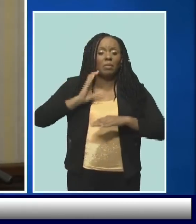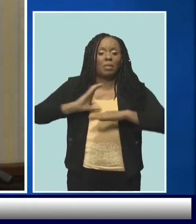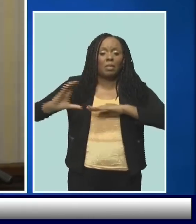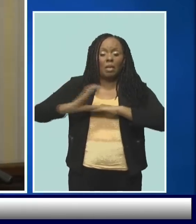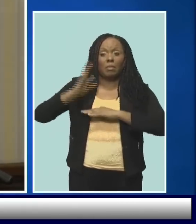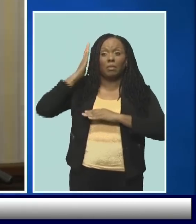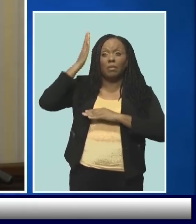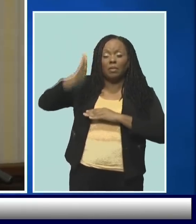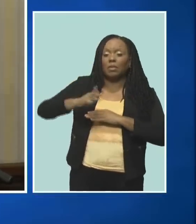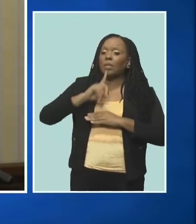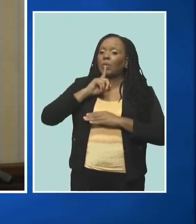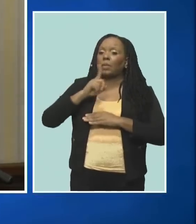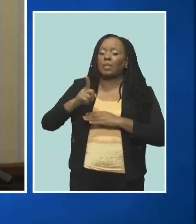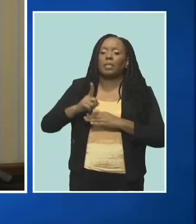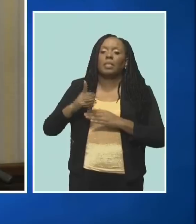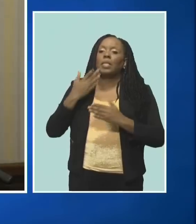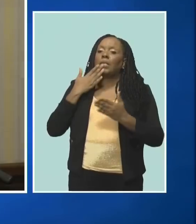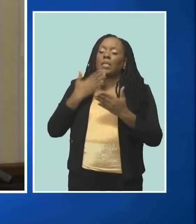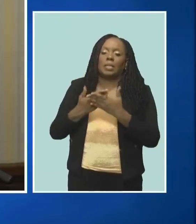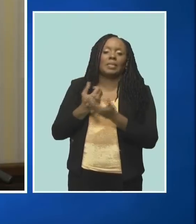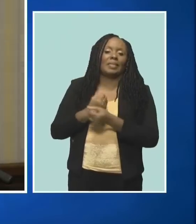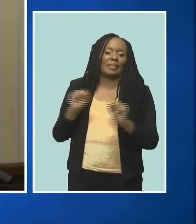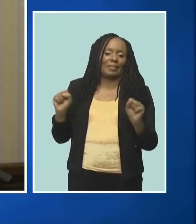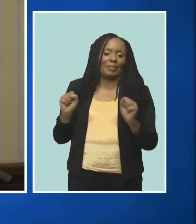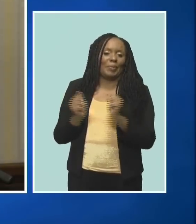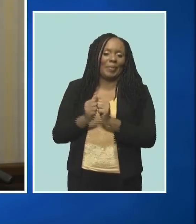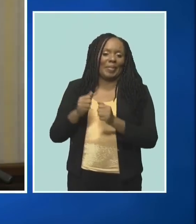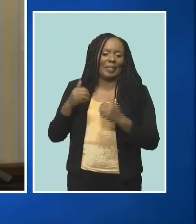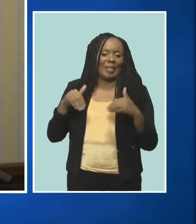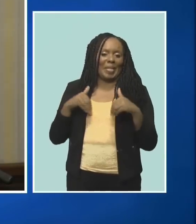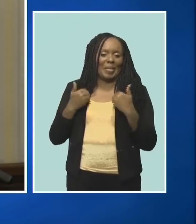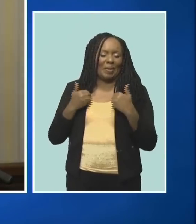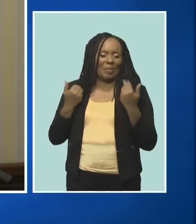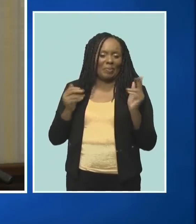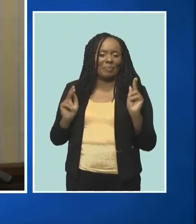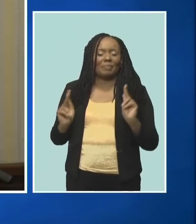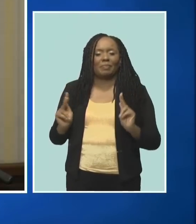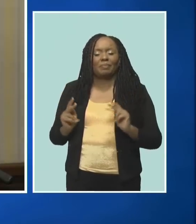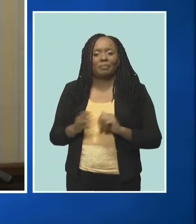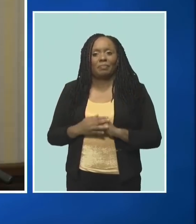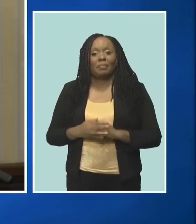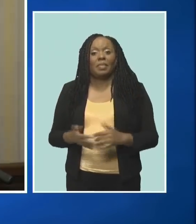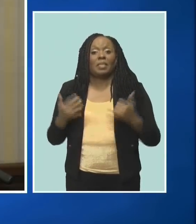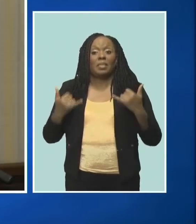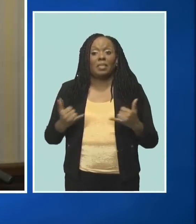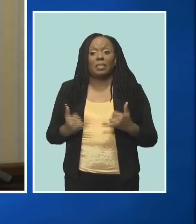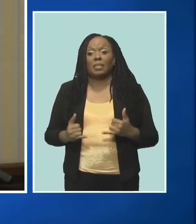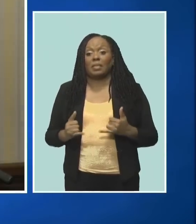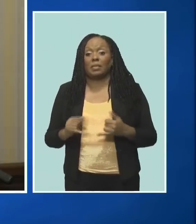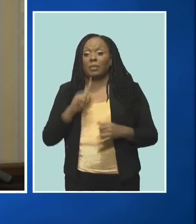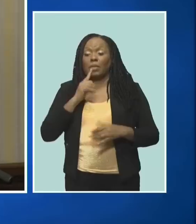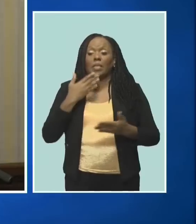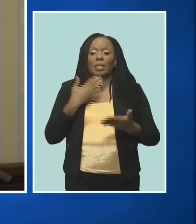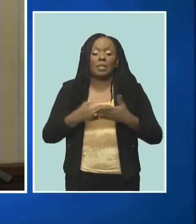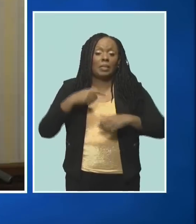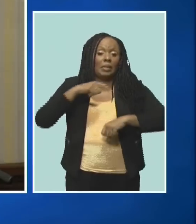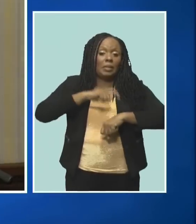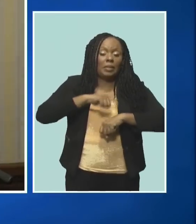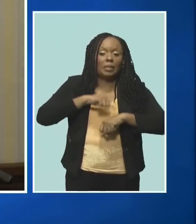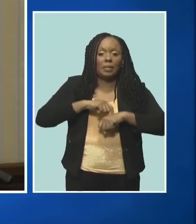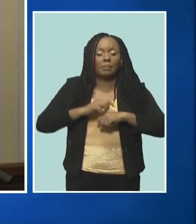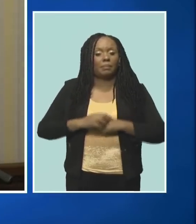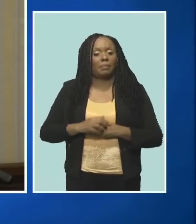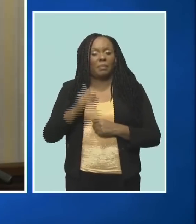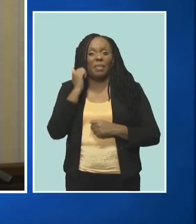hands. This is more important today than perhaps at any other time in our history, especially given the complex